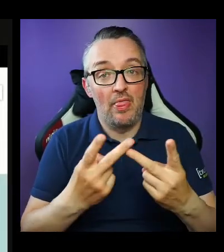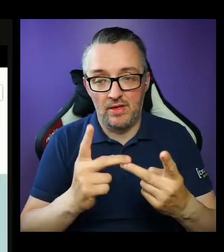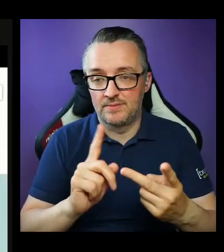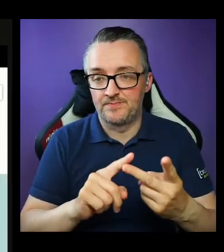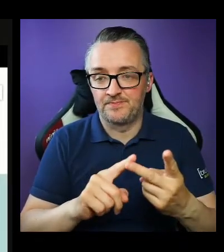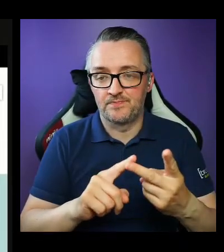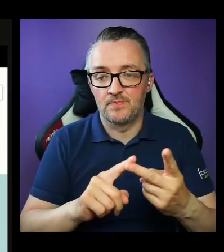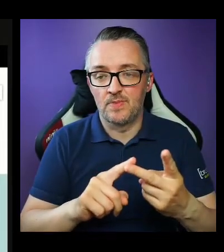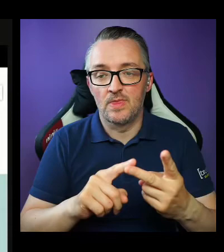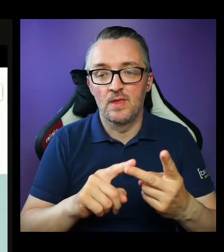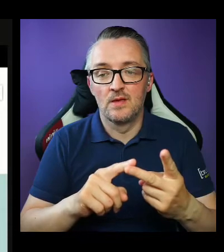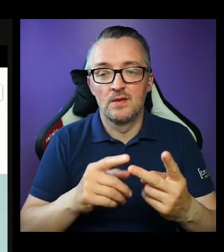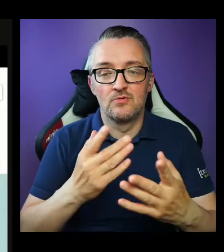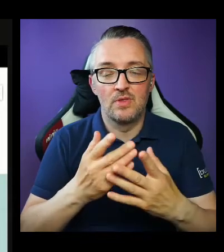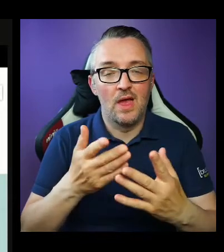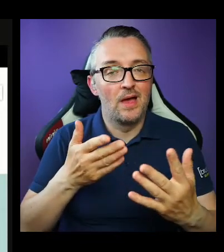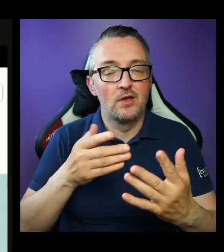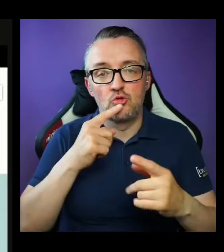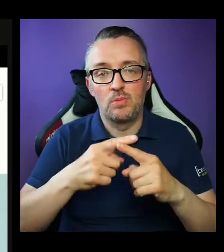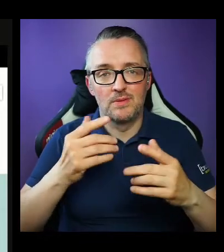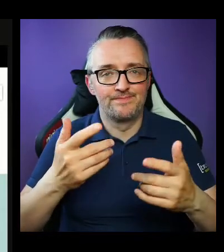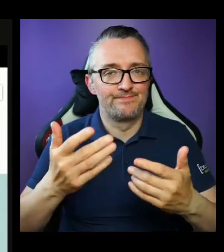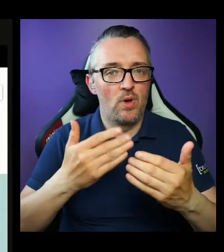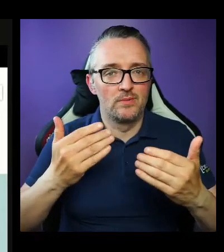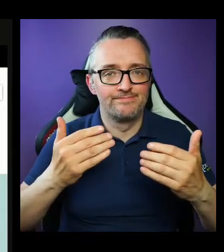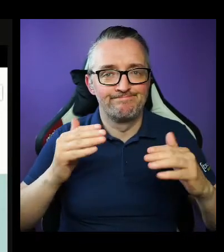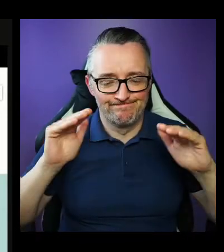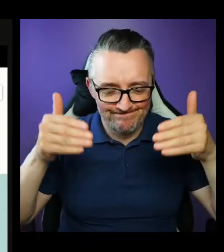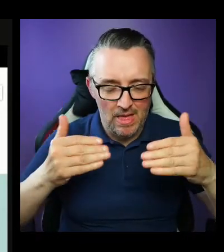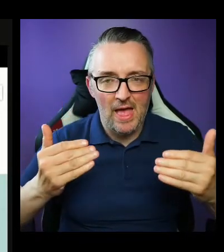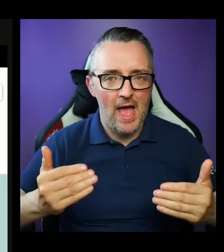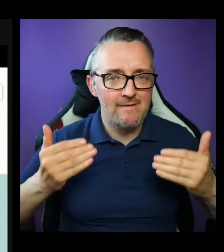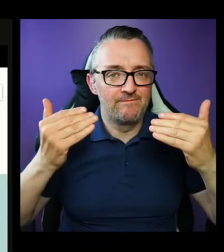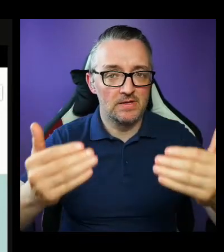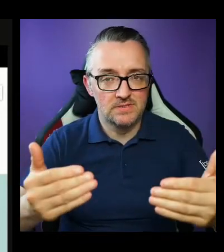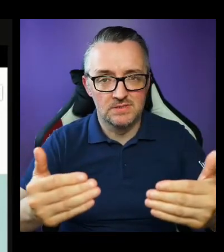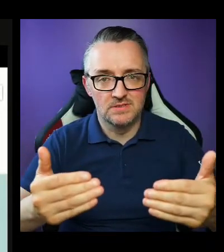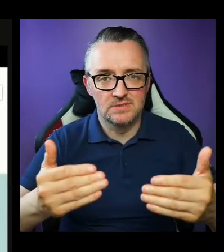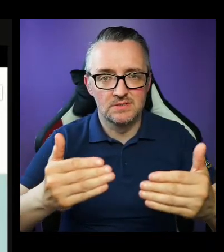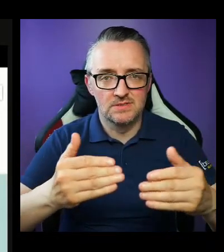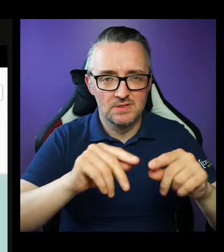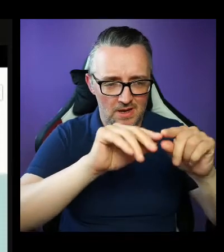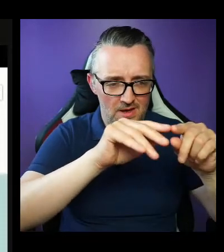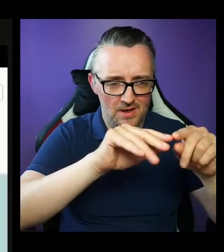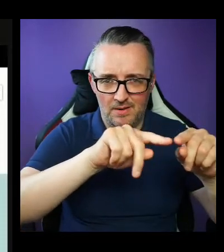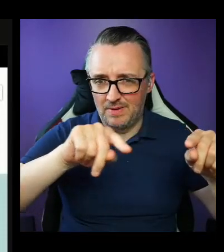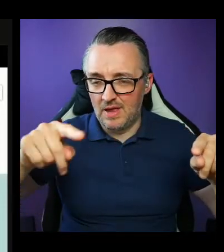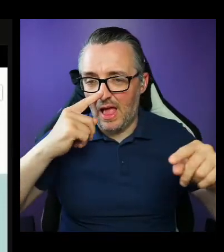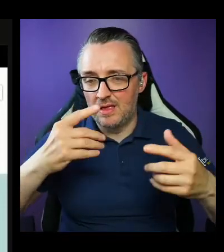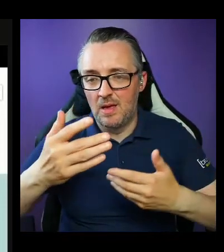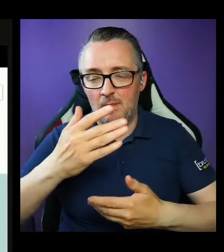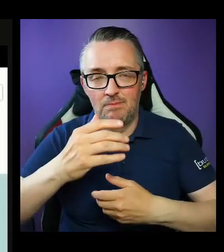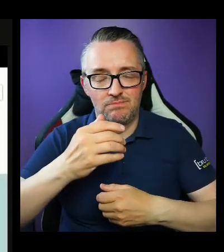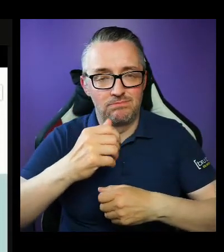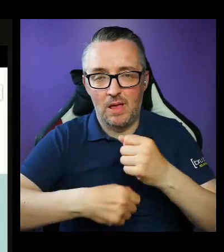DynamoDB and really going into the more advanced patterns is really it can become